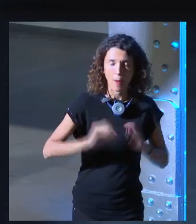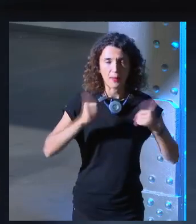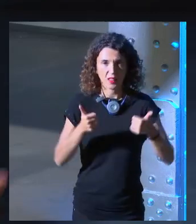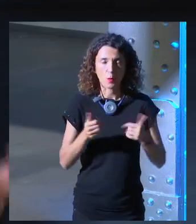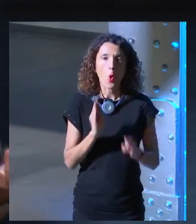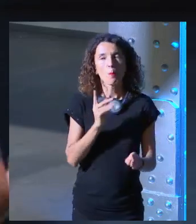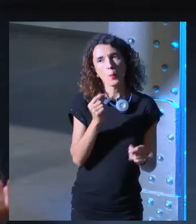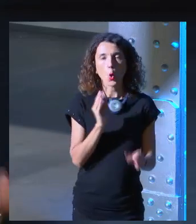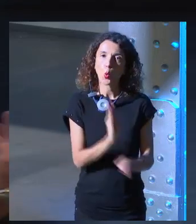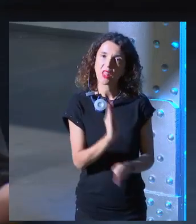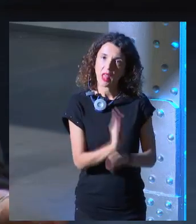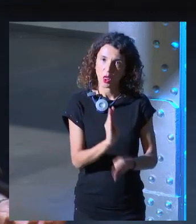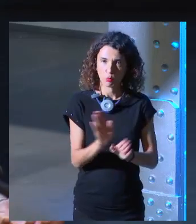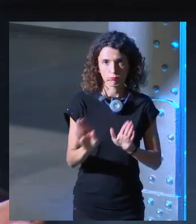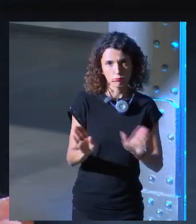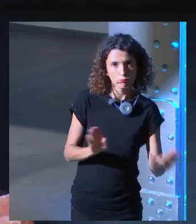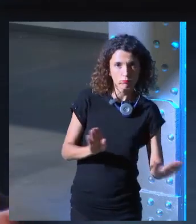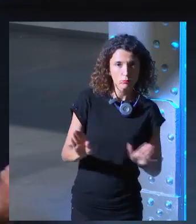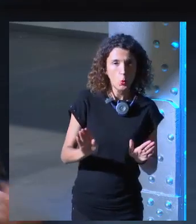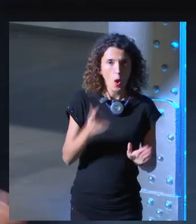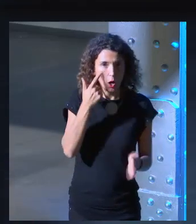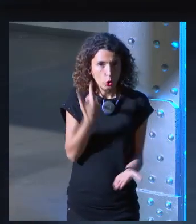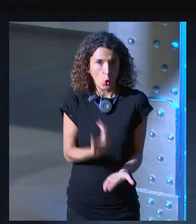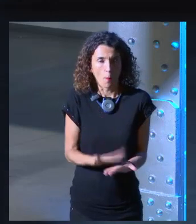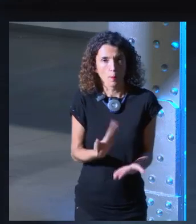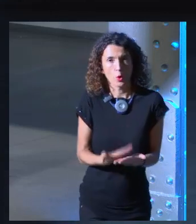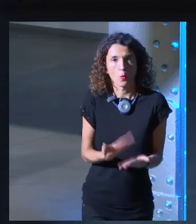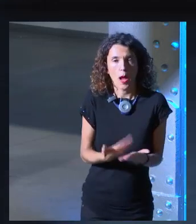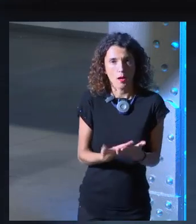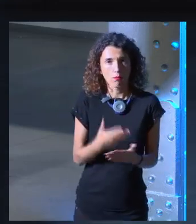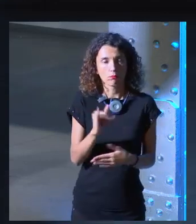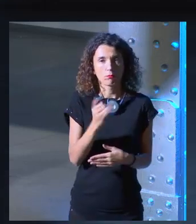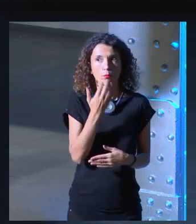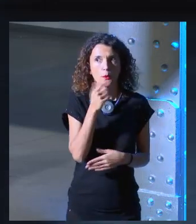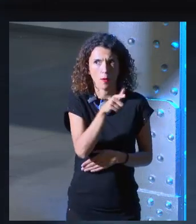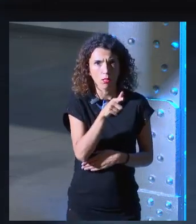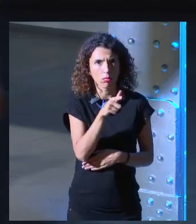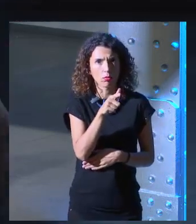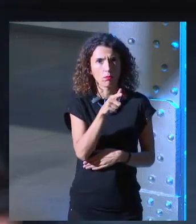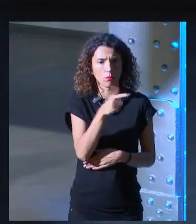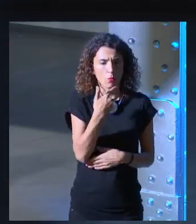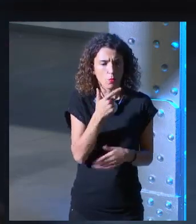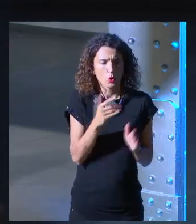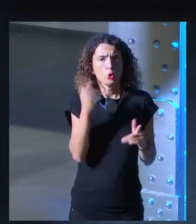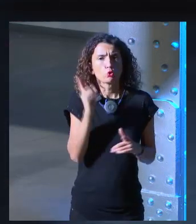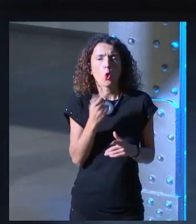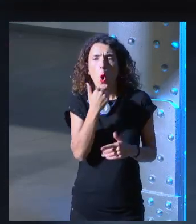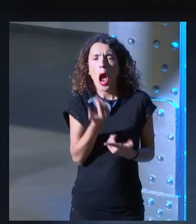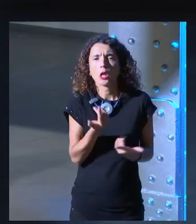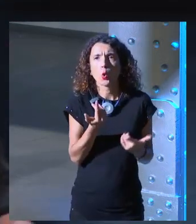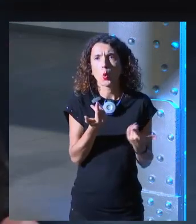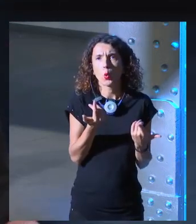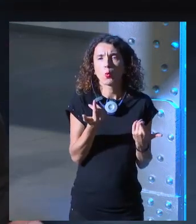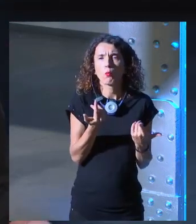sure that something is there, that there's more than a spark, that there is something like a fire. And then when it's roaring away, you can't